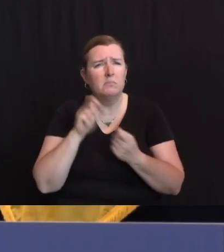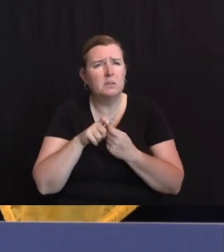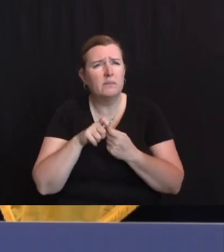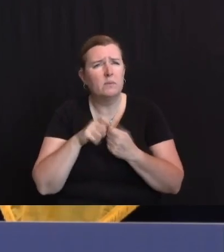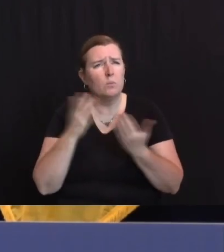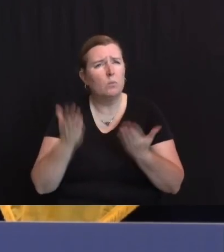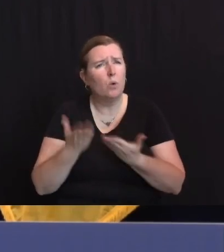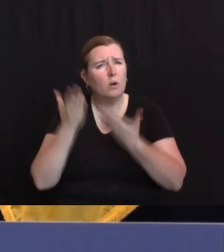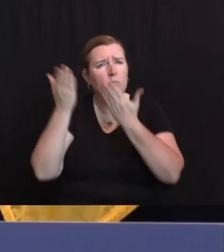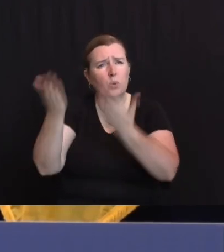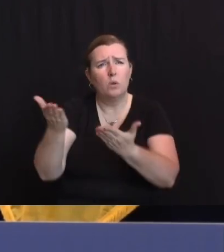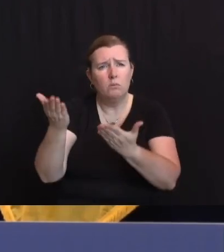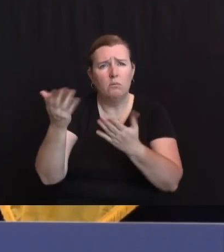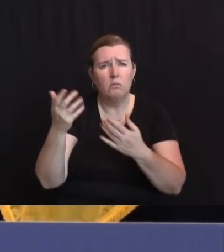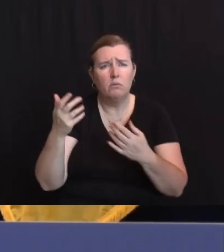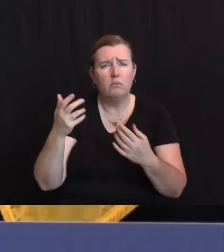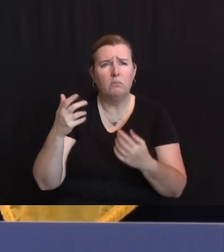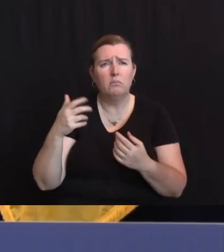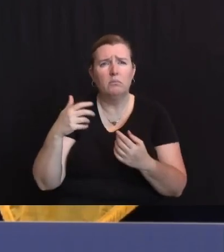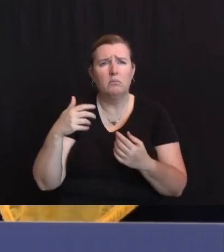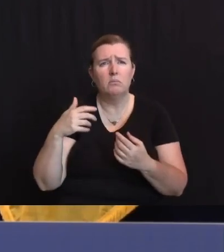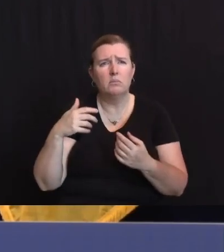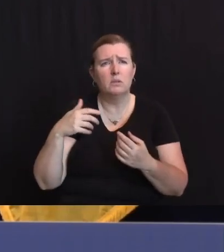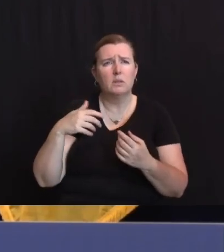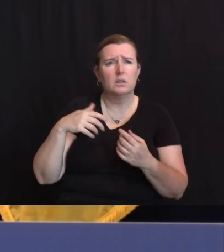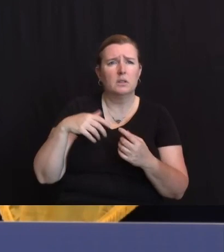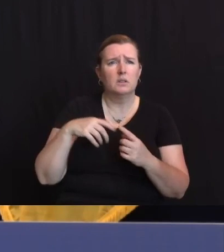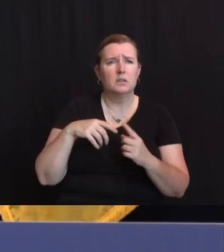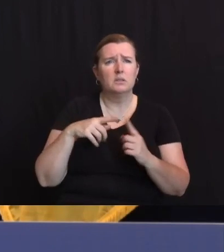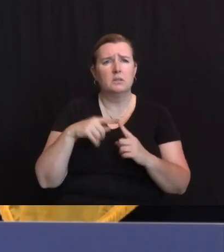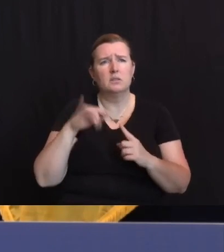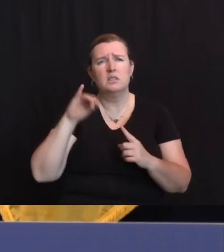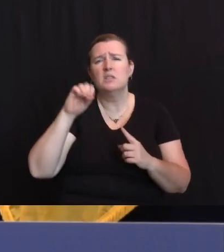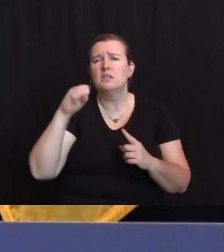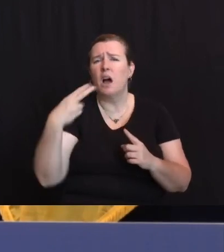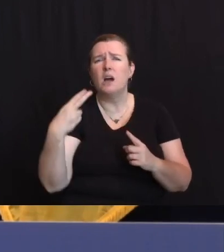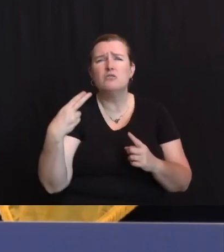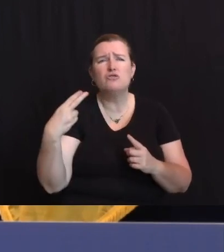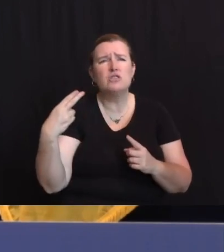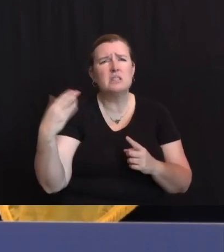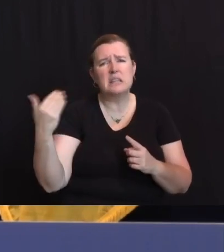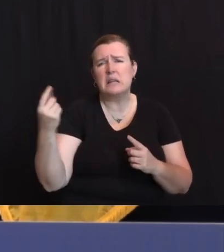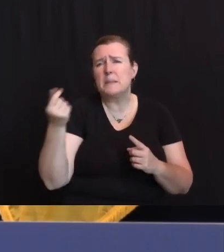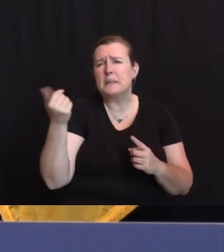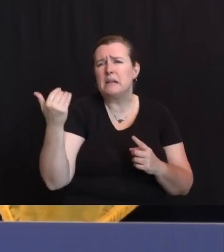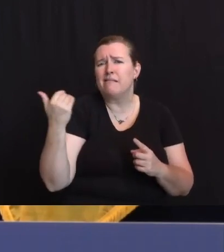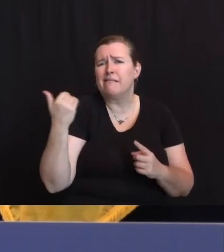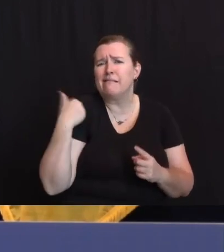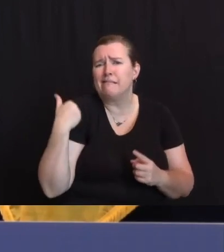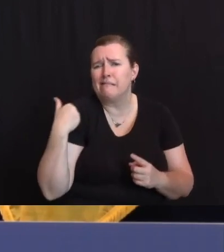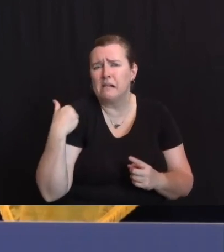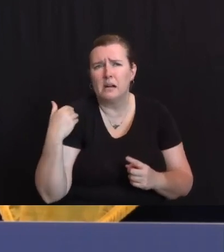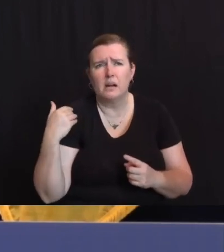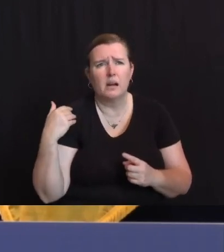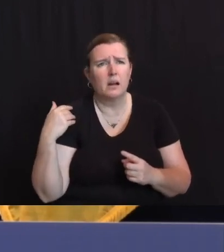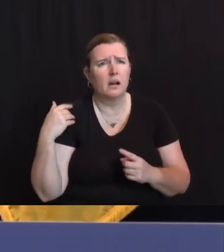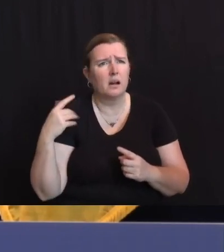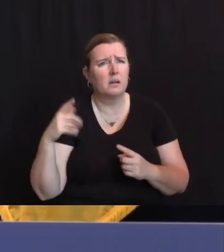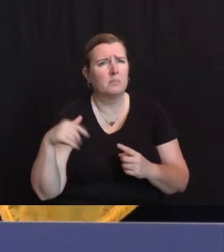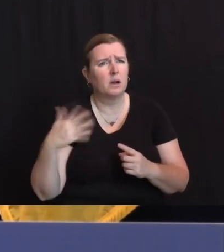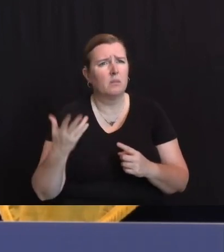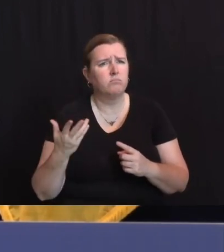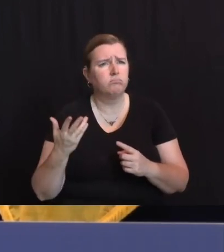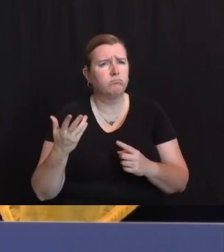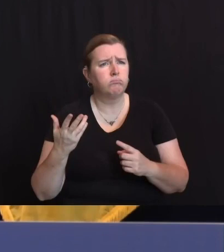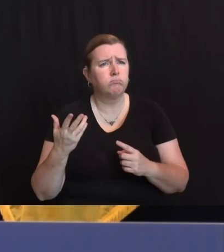problem solvers. Josh gave me a heads up, which I appreciate. I think he does great work that it was coming and sent a copy